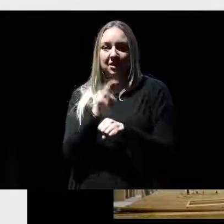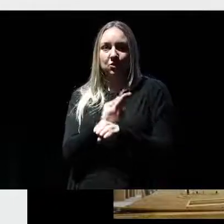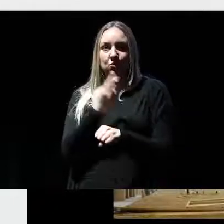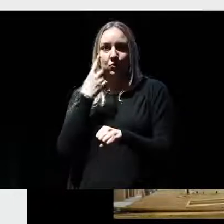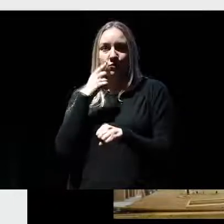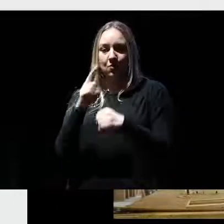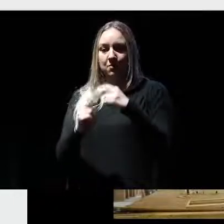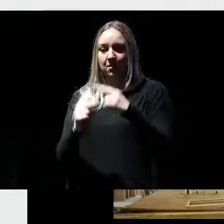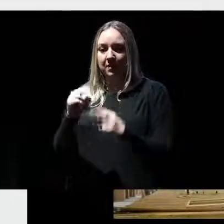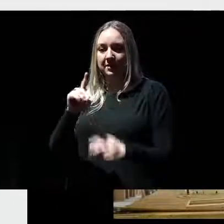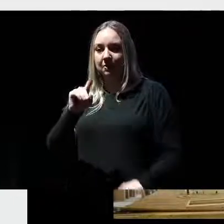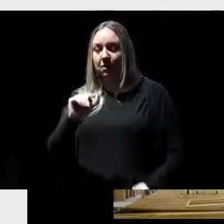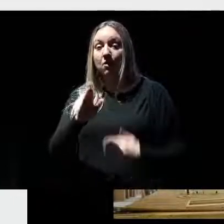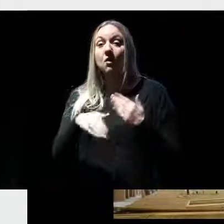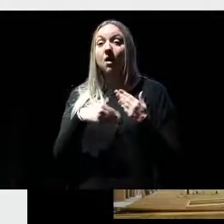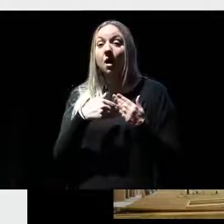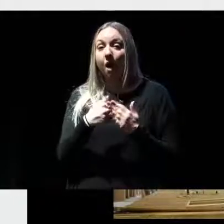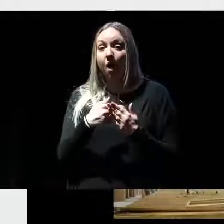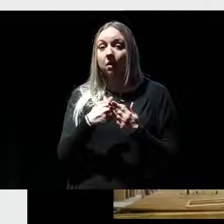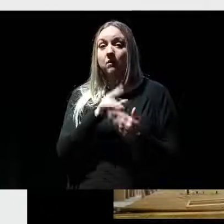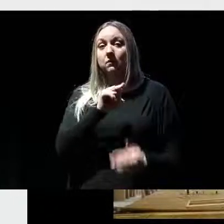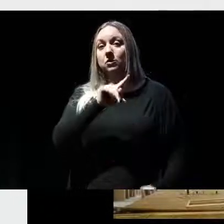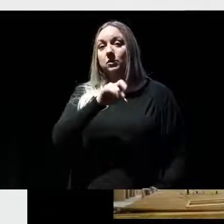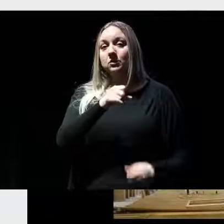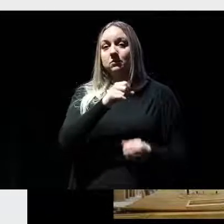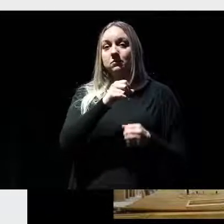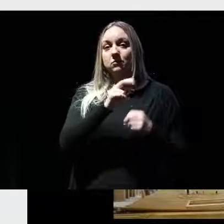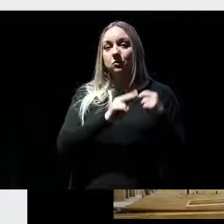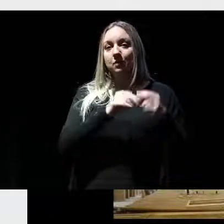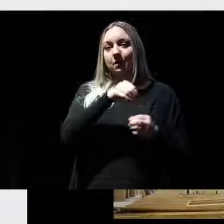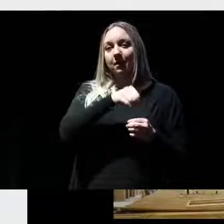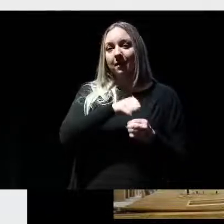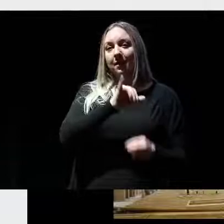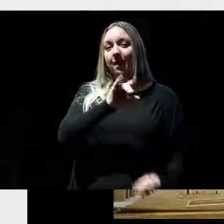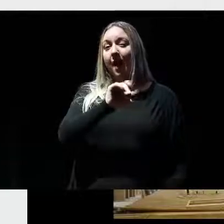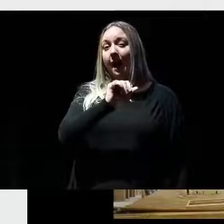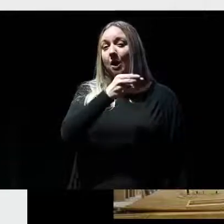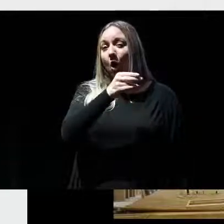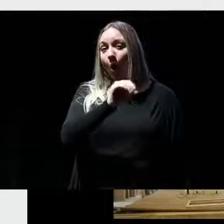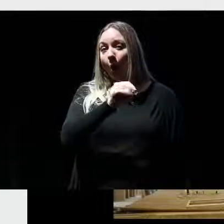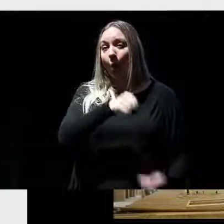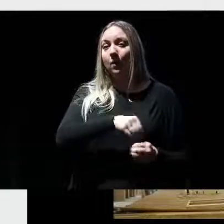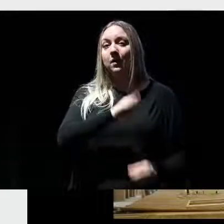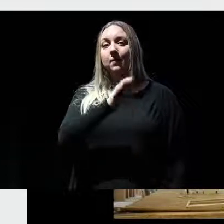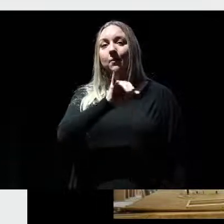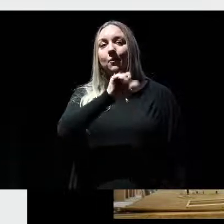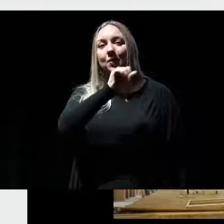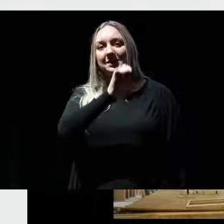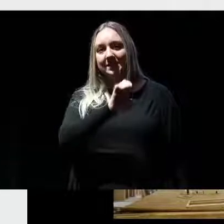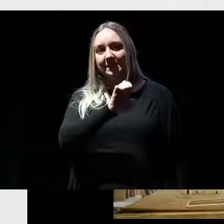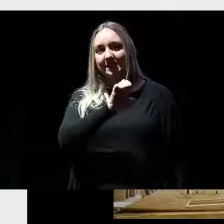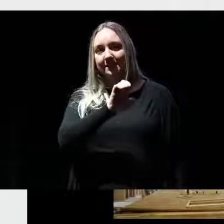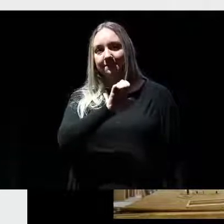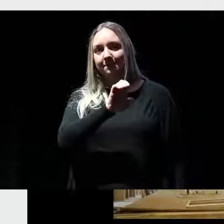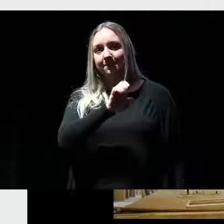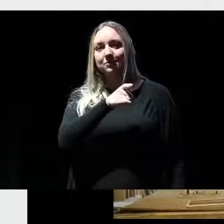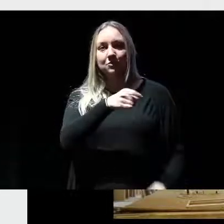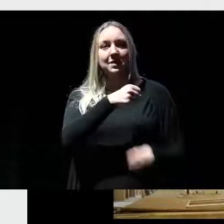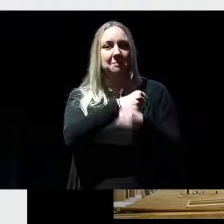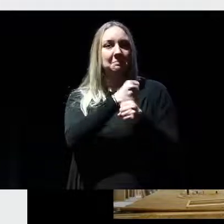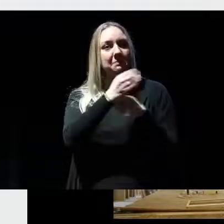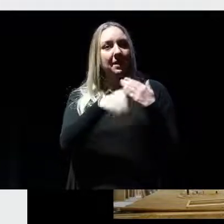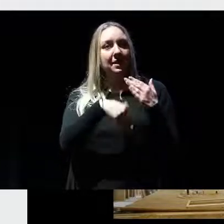units were built in Boise, Idaho, where Gurdon Enterprises, a